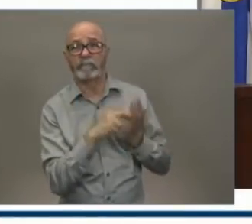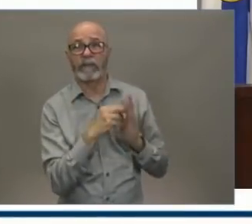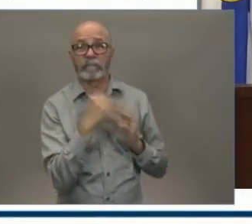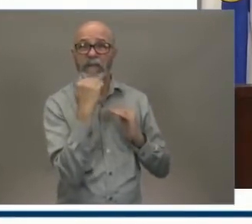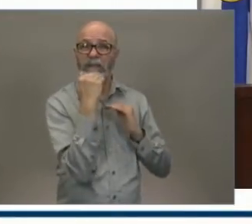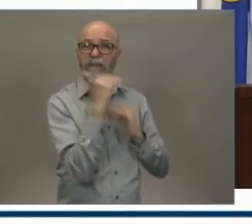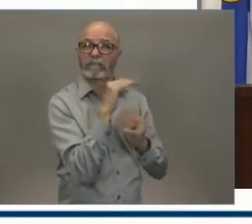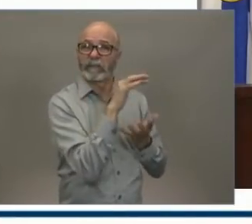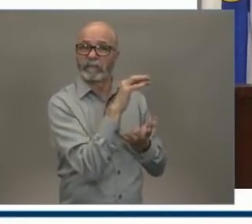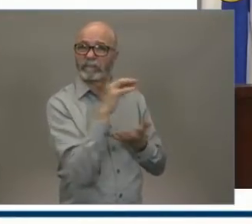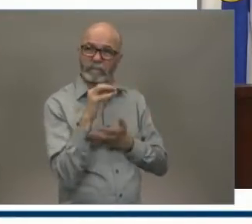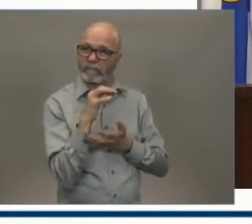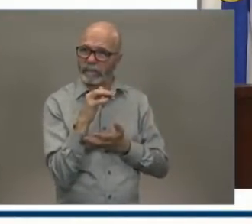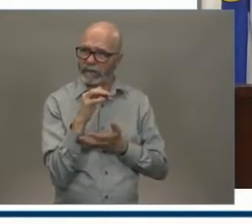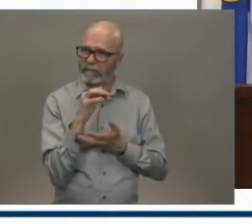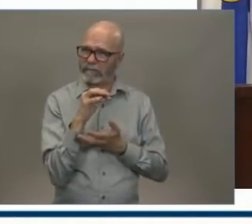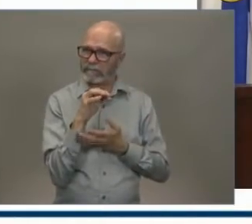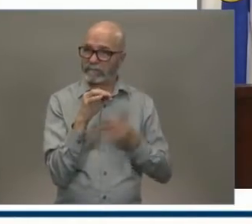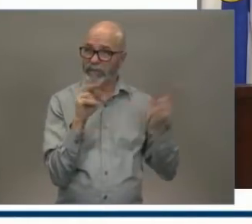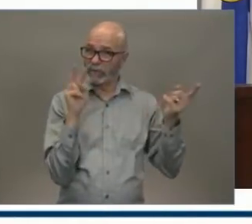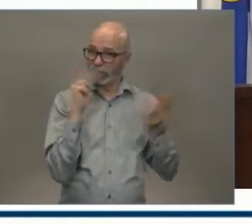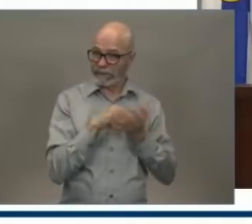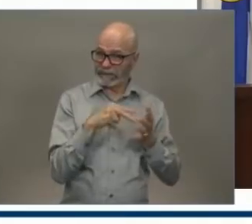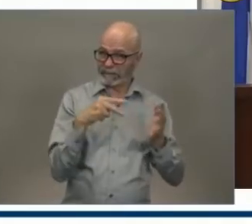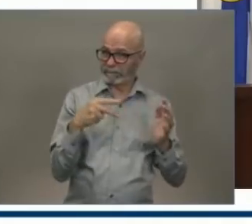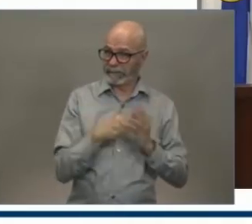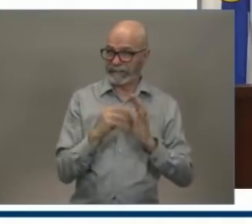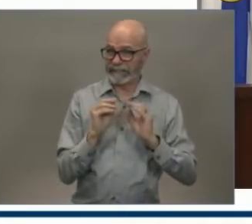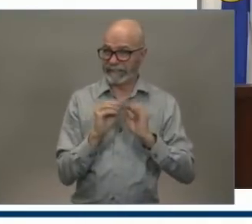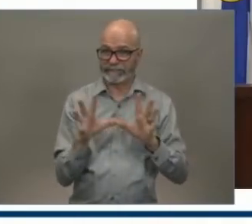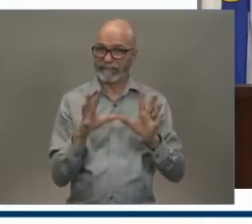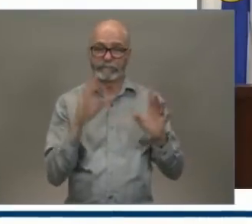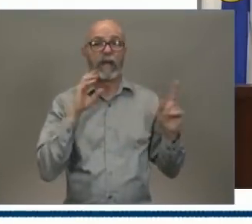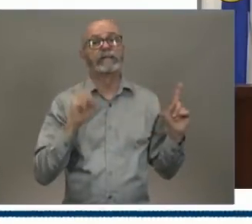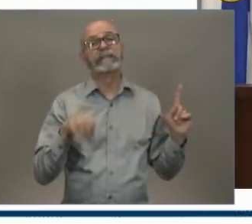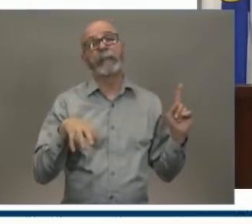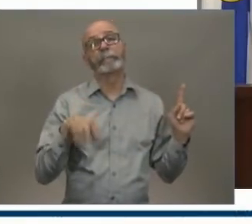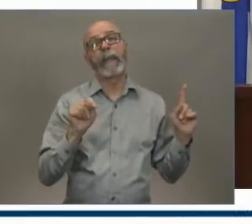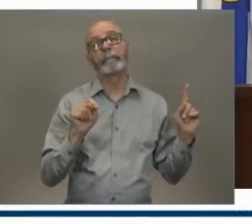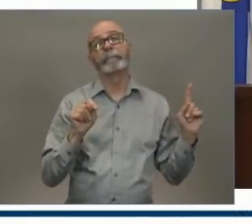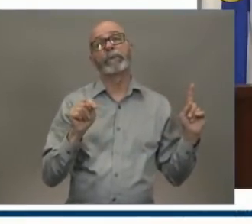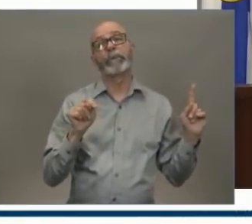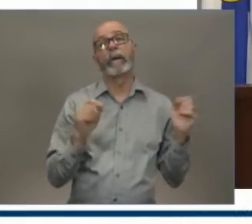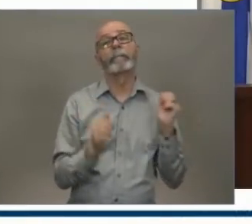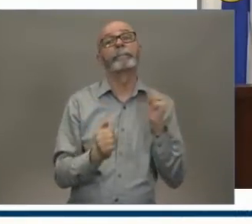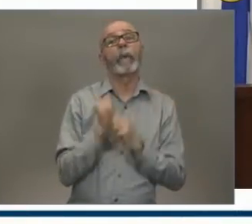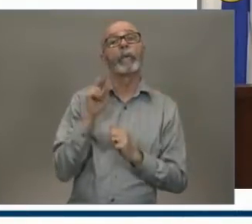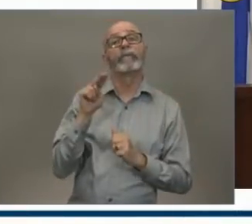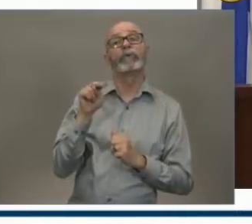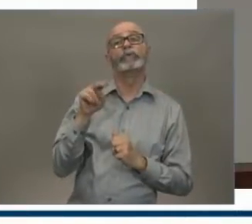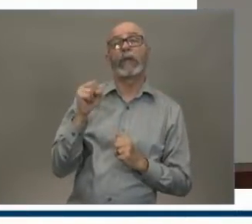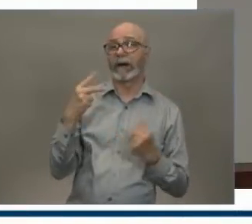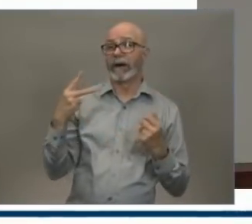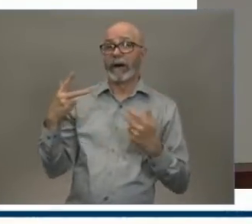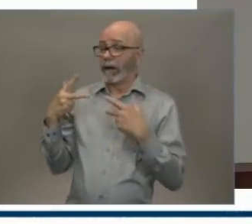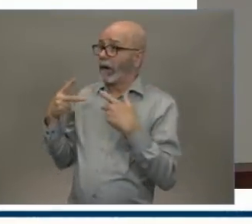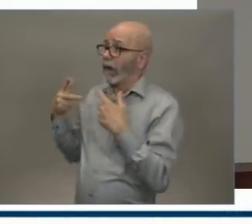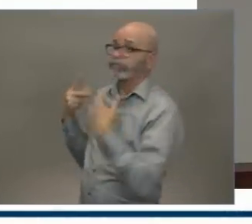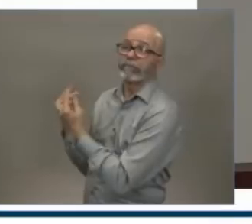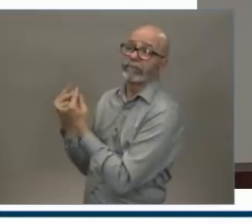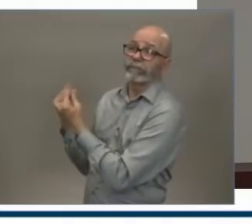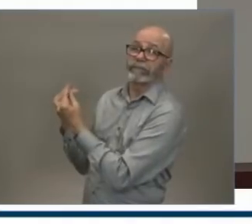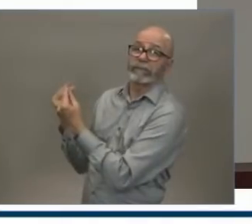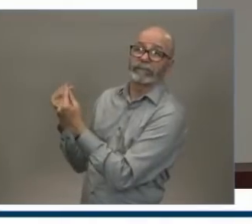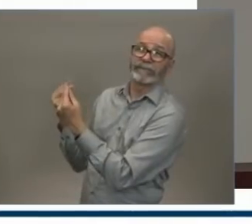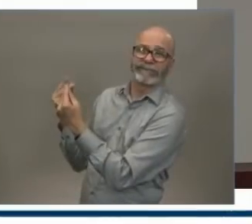you have that knowledge, push the September timeline to have most Nova Scotians vaccinated back at this time? No, you asked, or somebody asked that